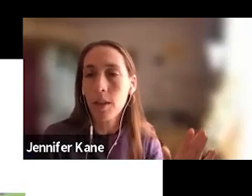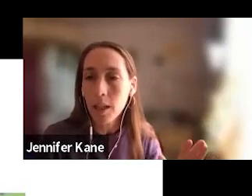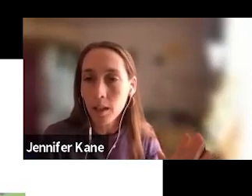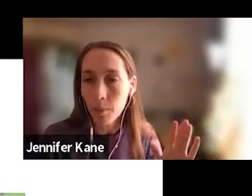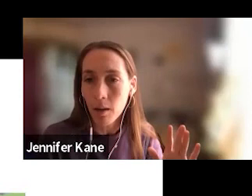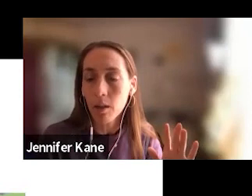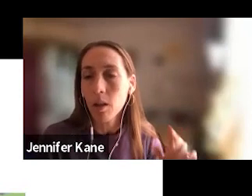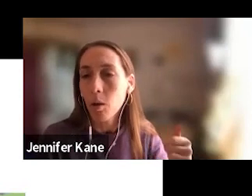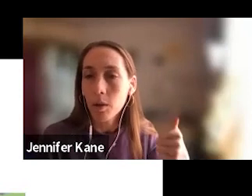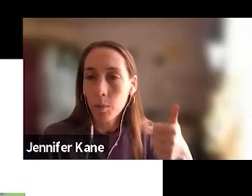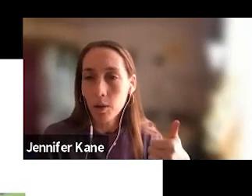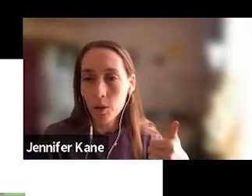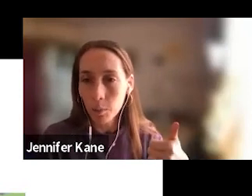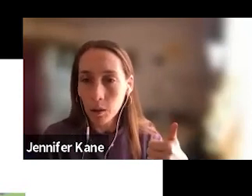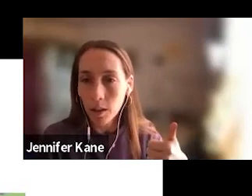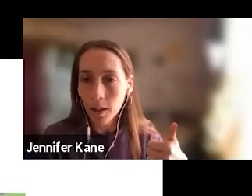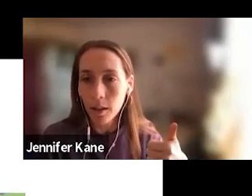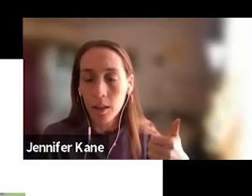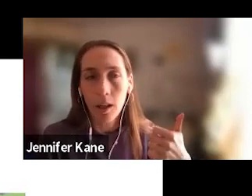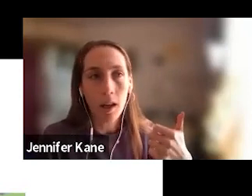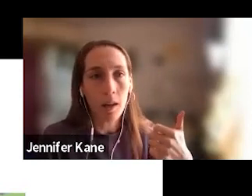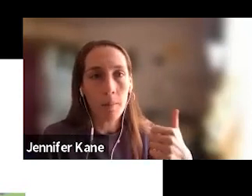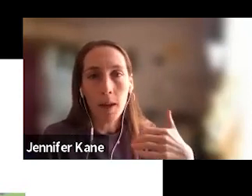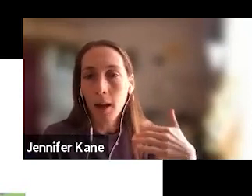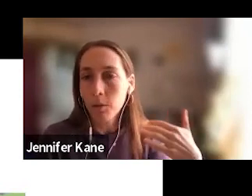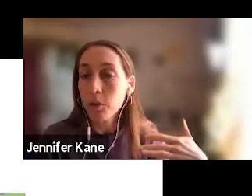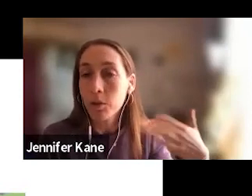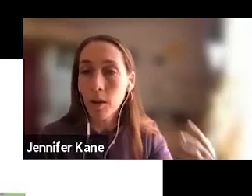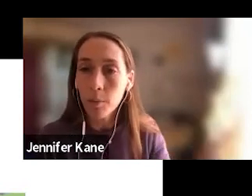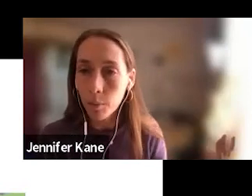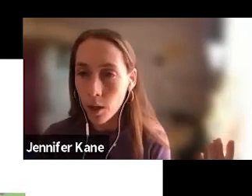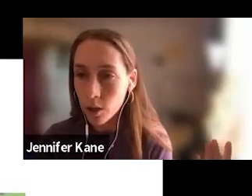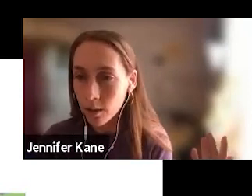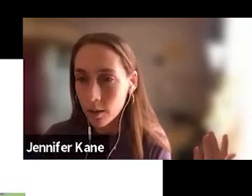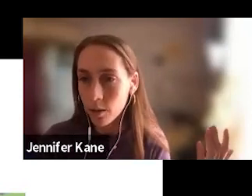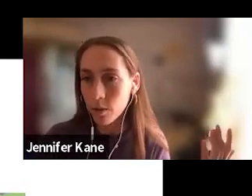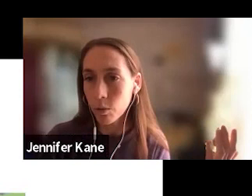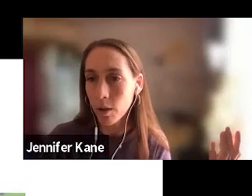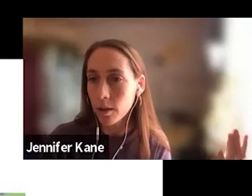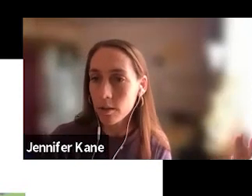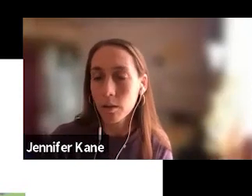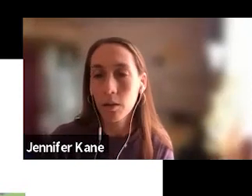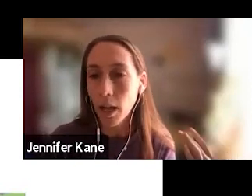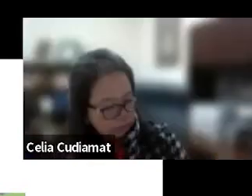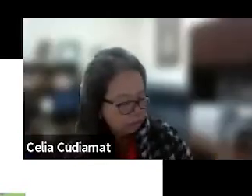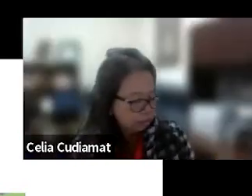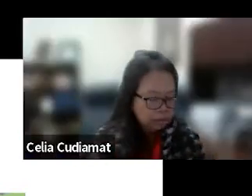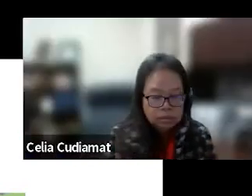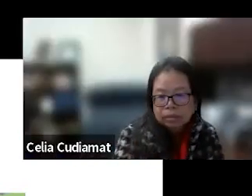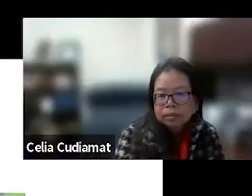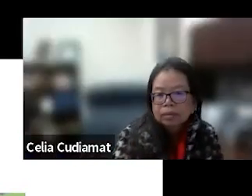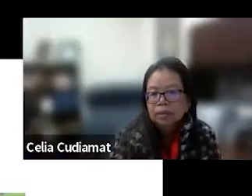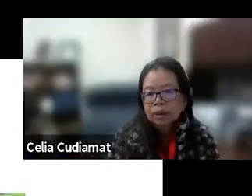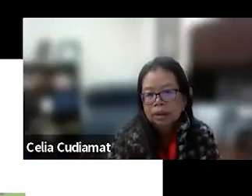in thinking about what does partnership look like? How do you develop a project as an individual artist? And how do you do